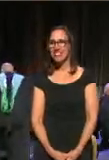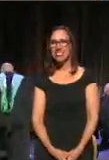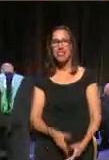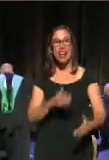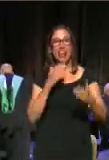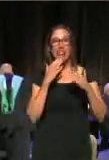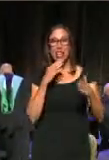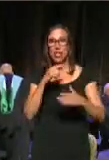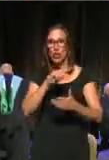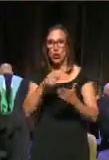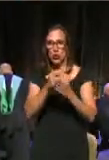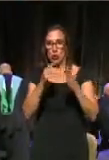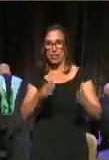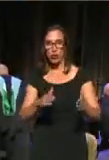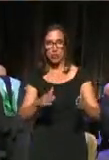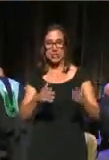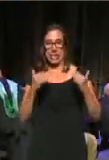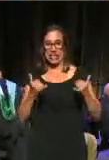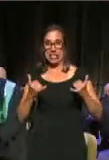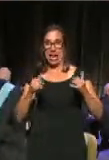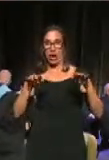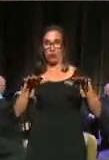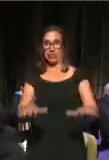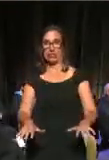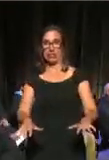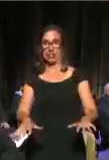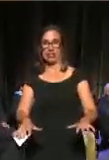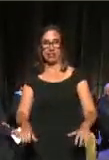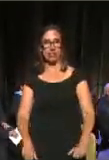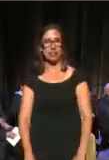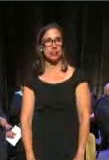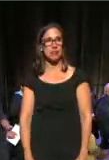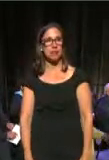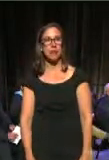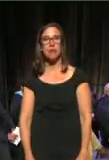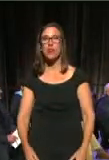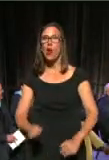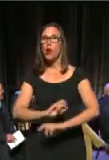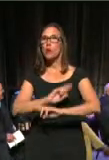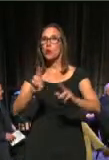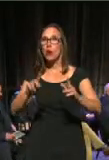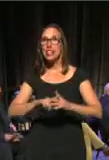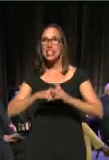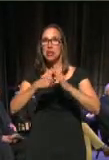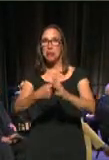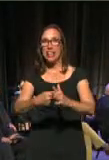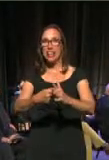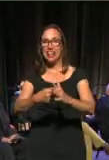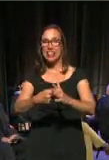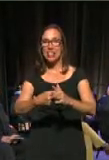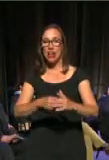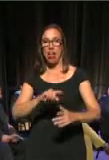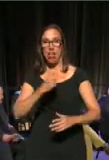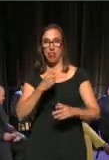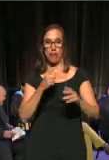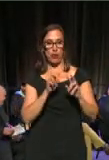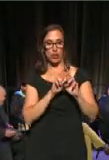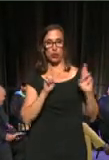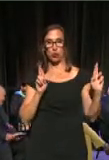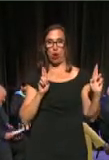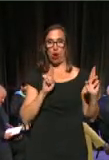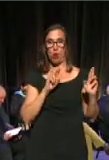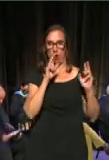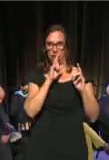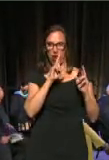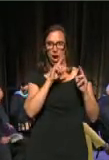Thank you, graduates. You now may be seated. We are ready to begin. Will the first row of